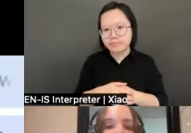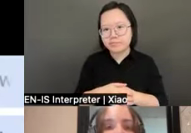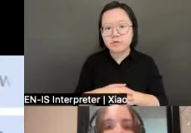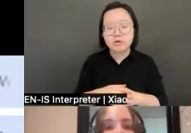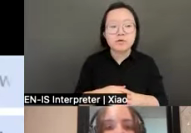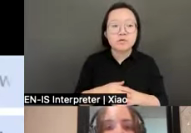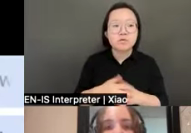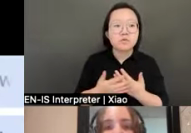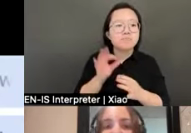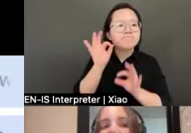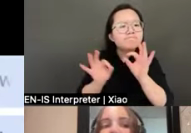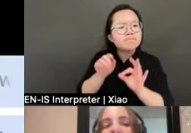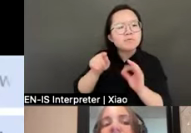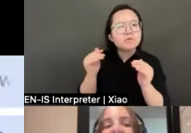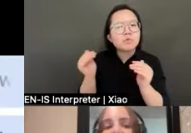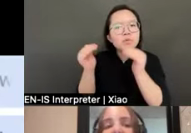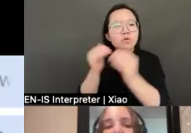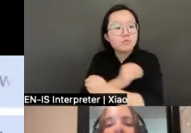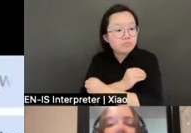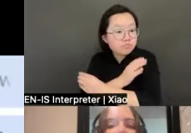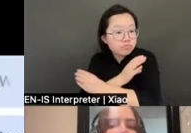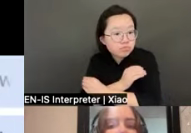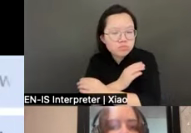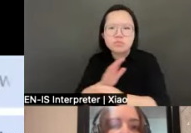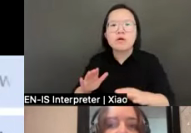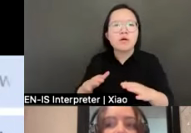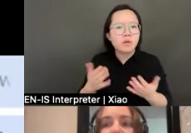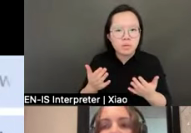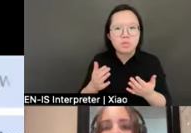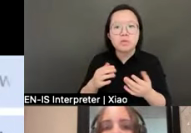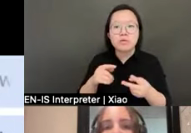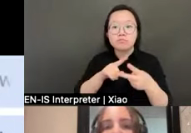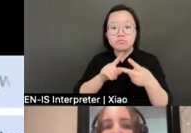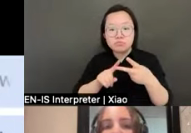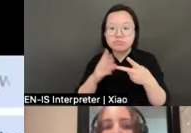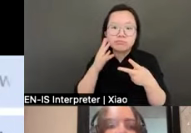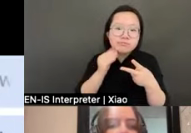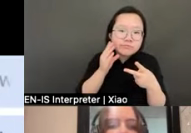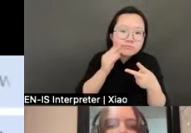of your organization to carry on this project? So we're not asking for a lot of experience